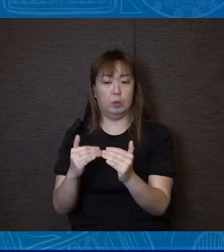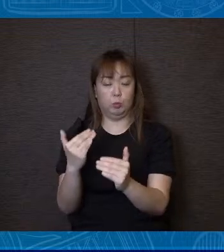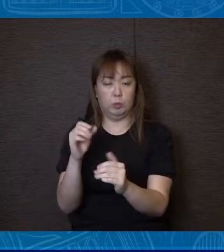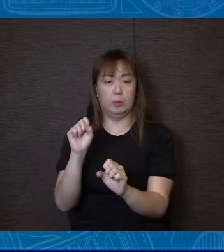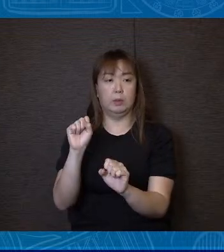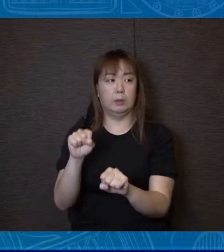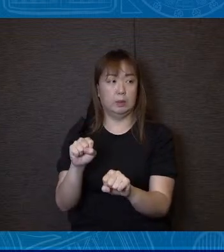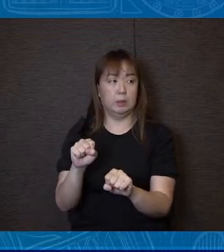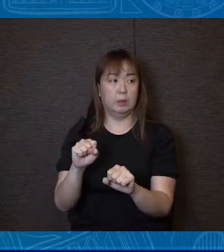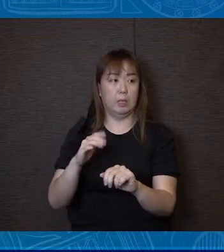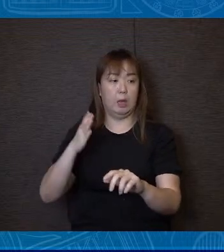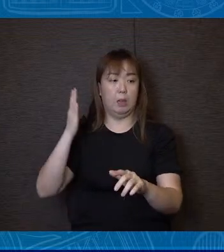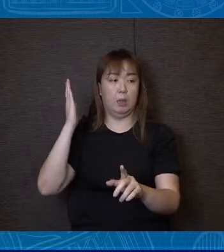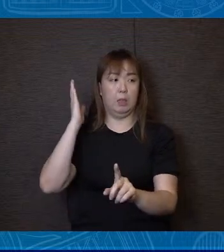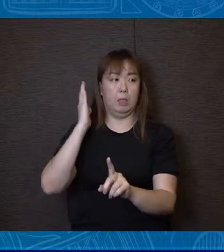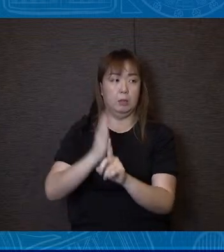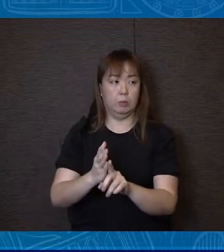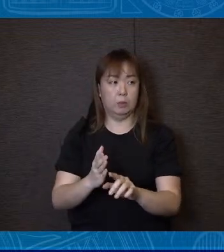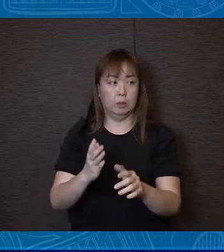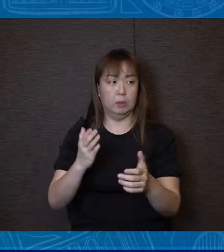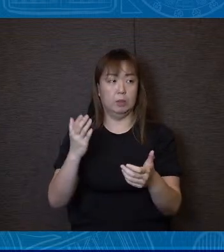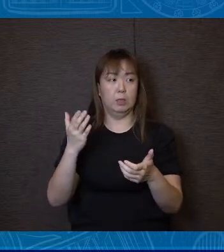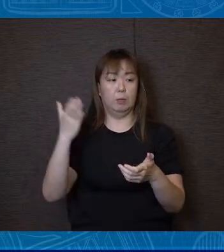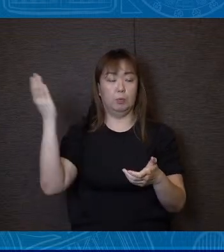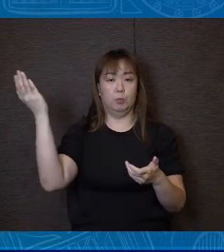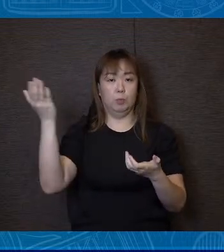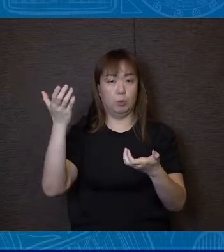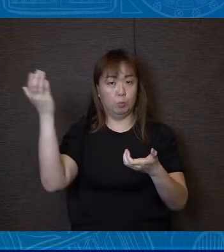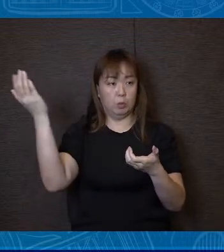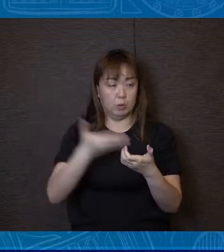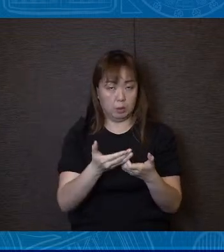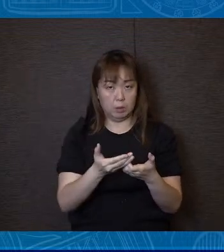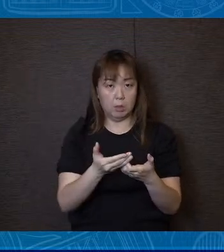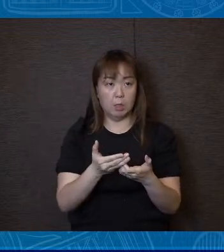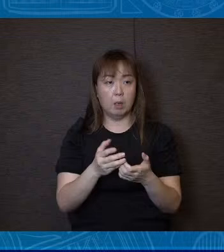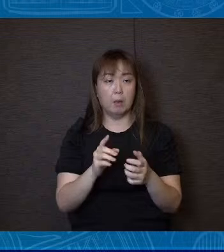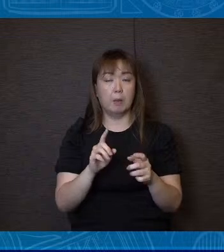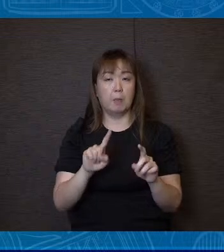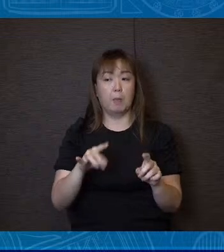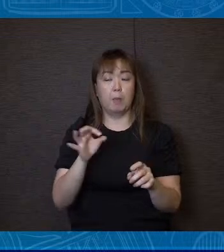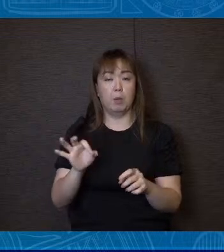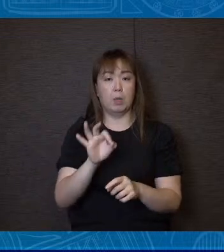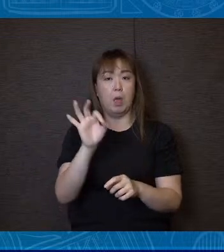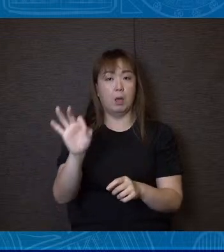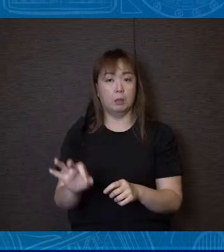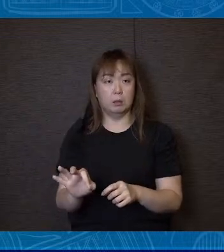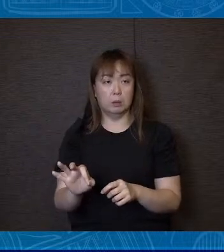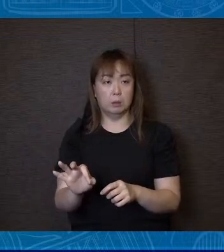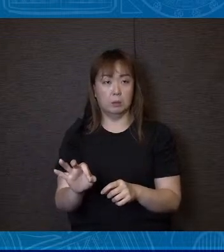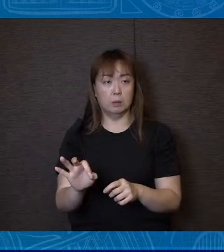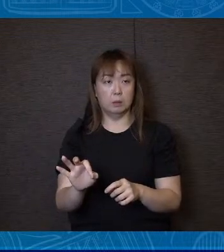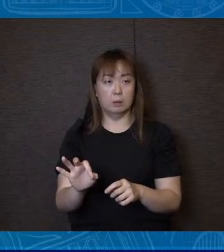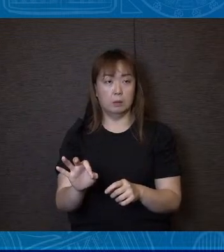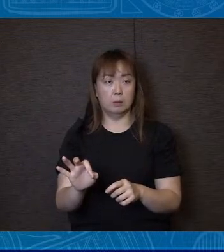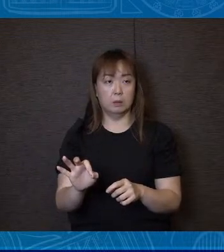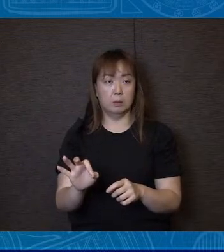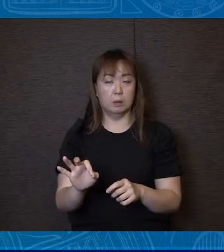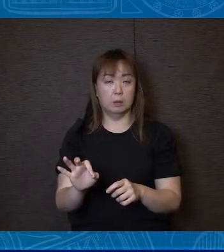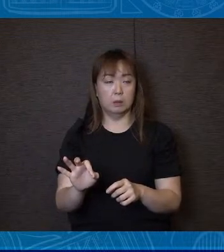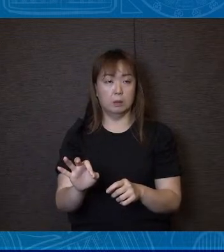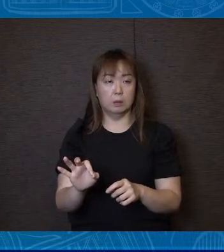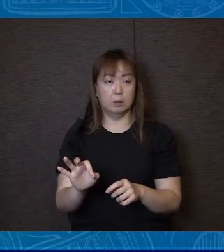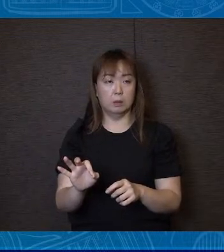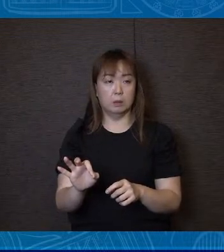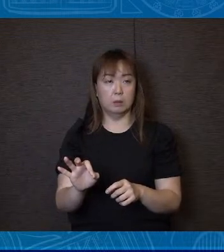But my question is, how far are we in having at least majority of